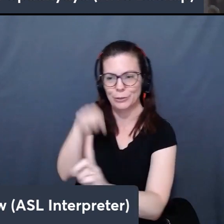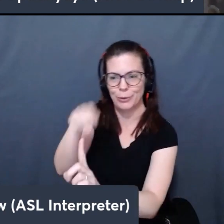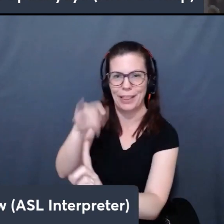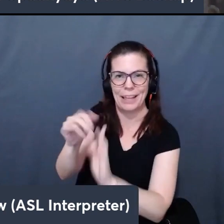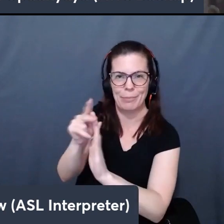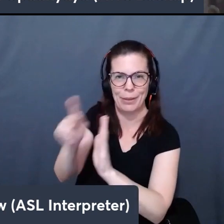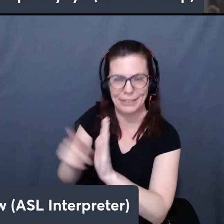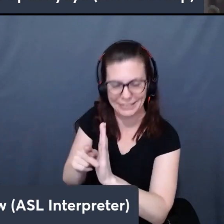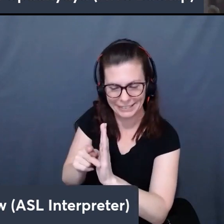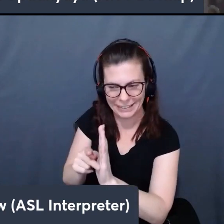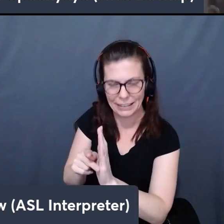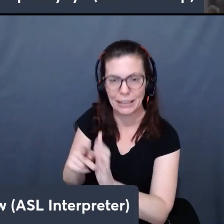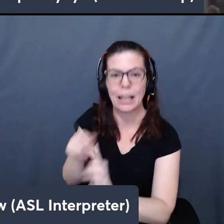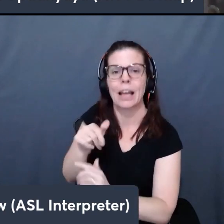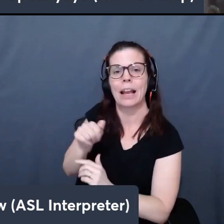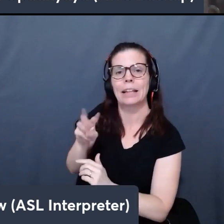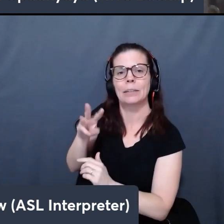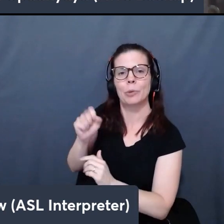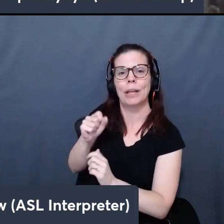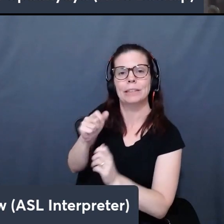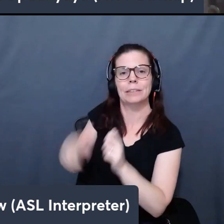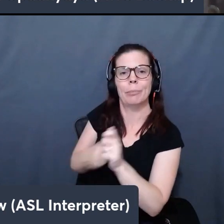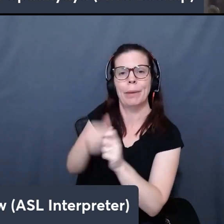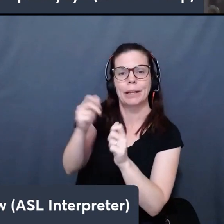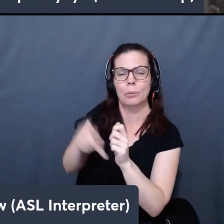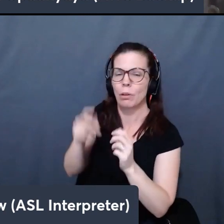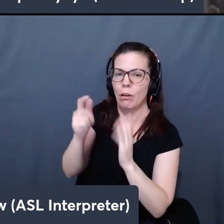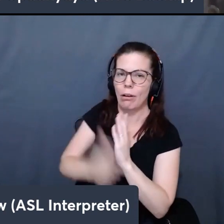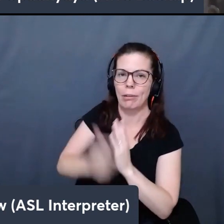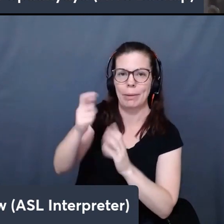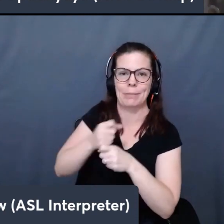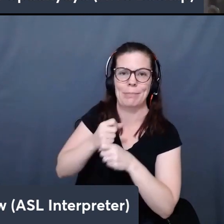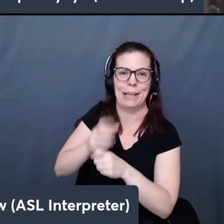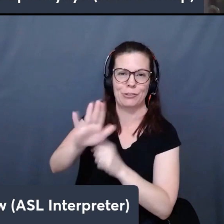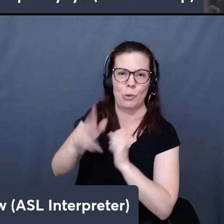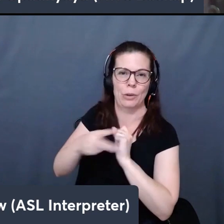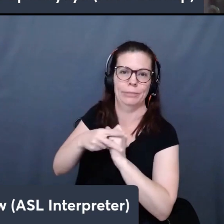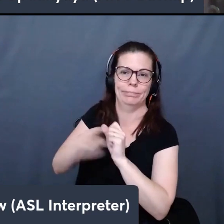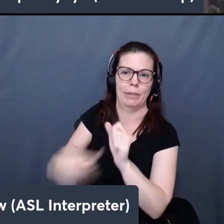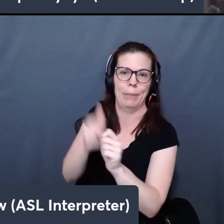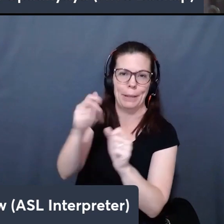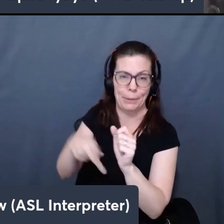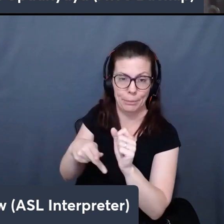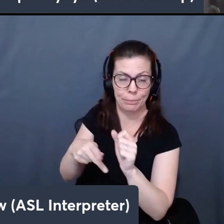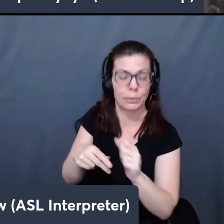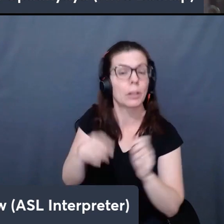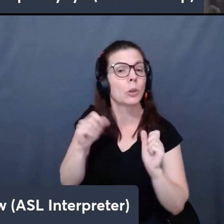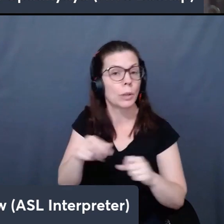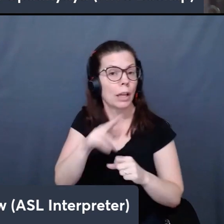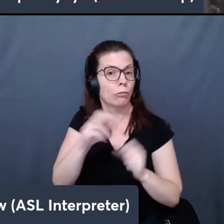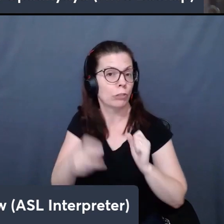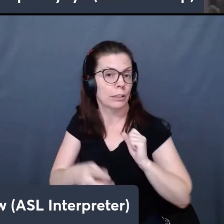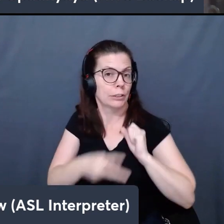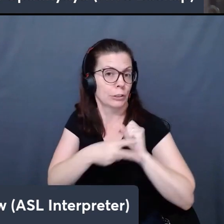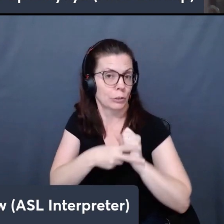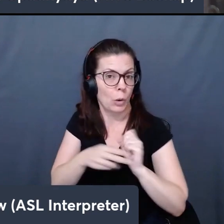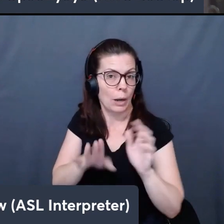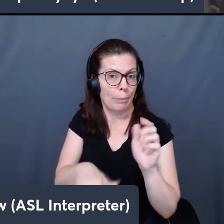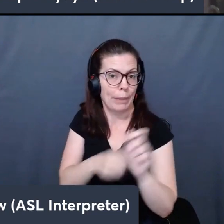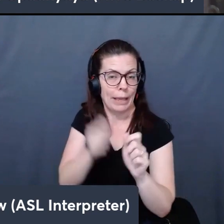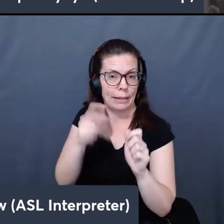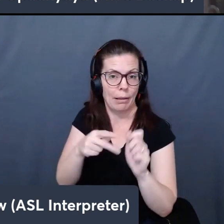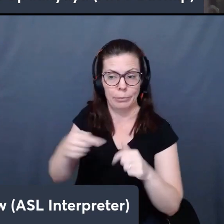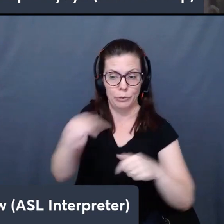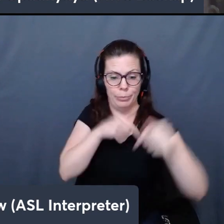and AWS Backup will automatically create your backups. And you can also restore your backups to a point in time in the